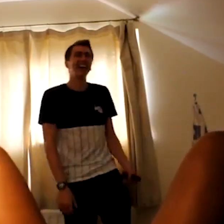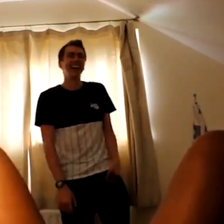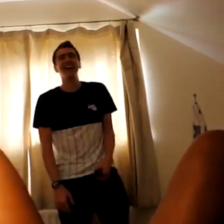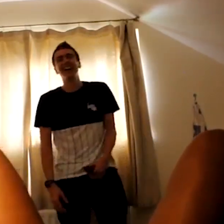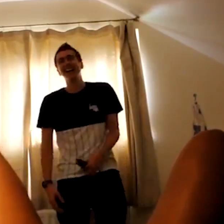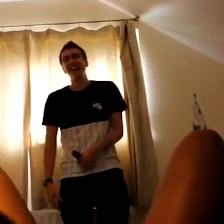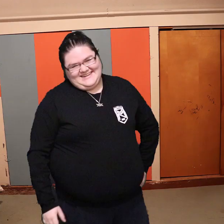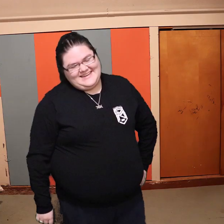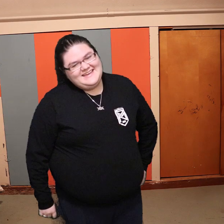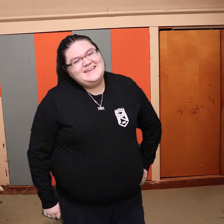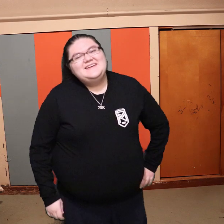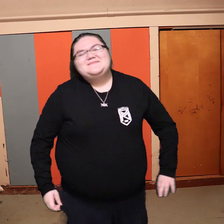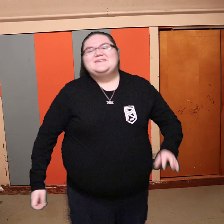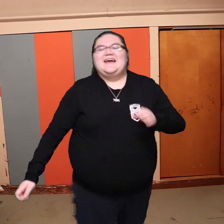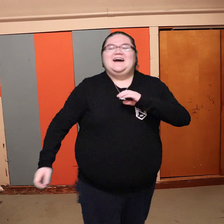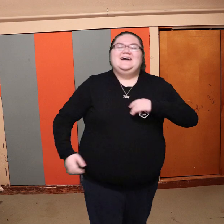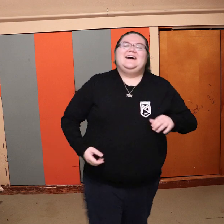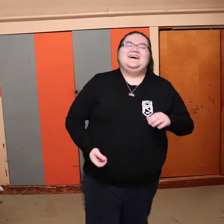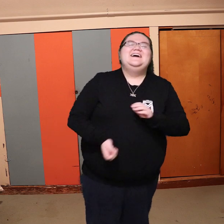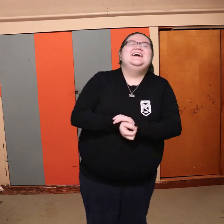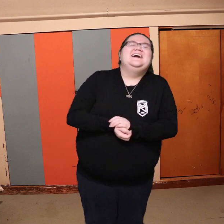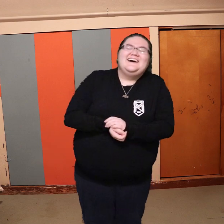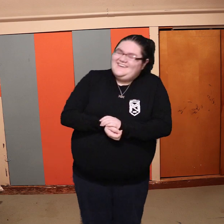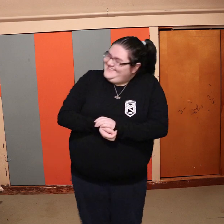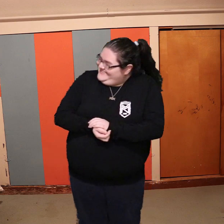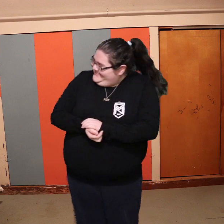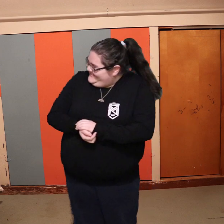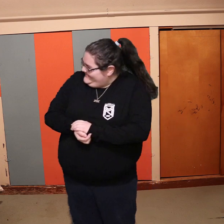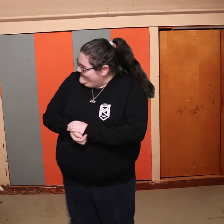Oh, God. But yeah,